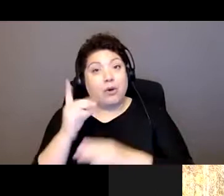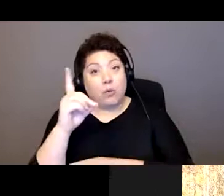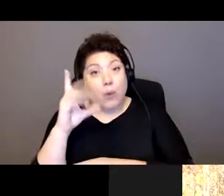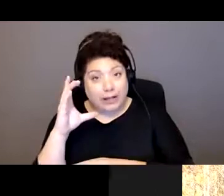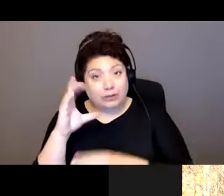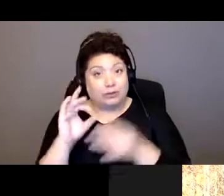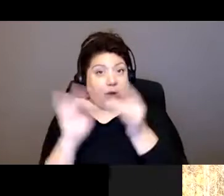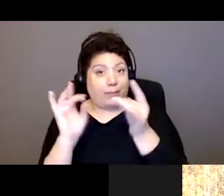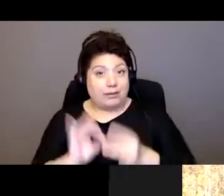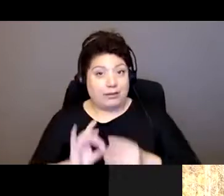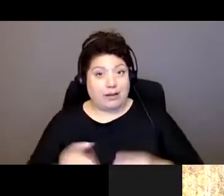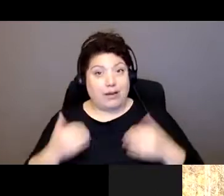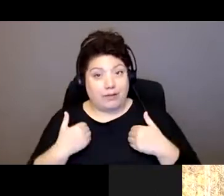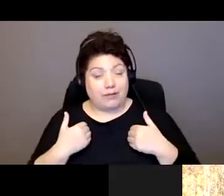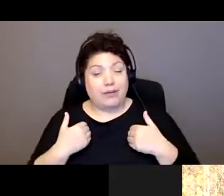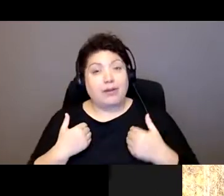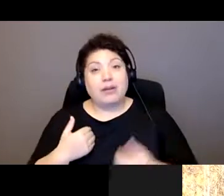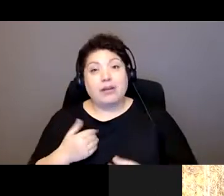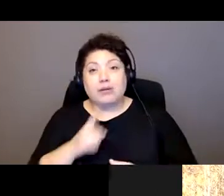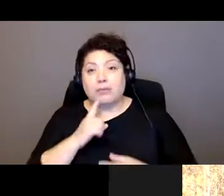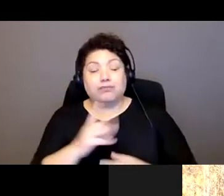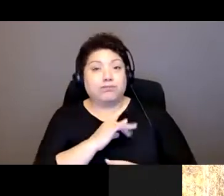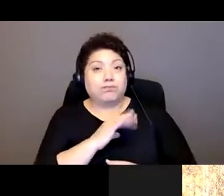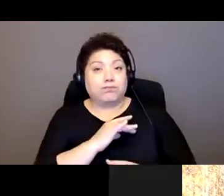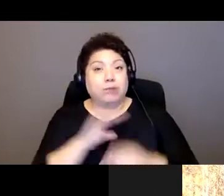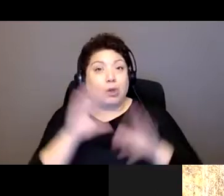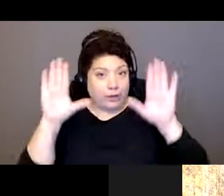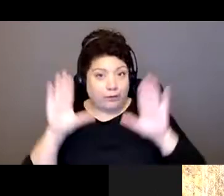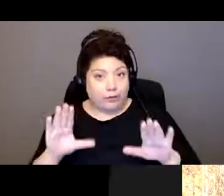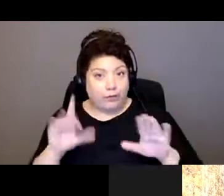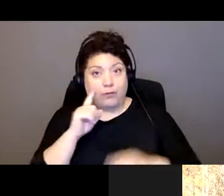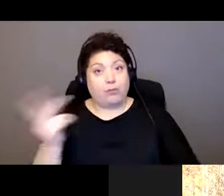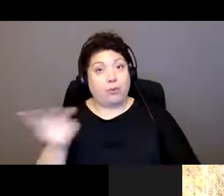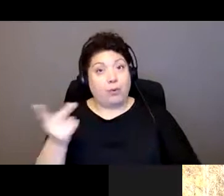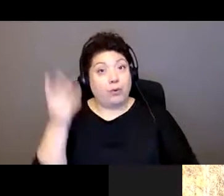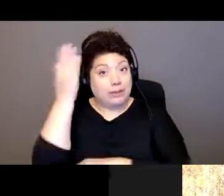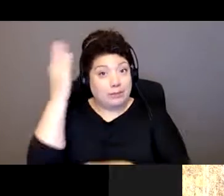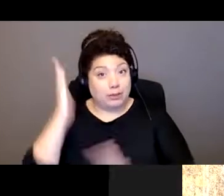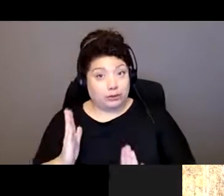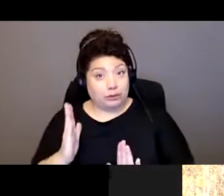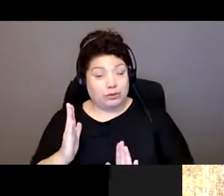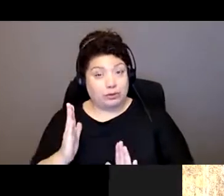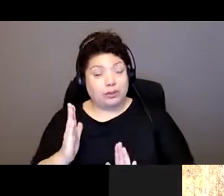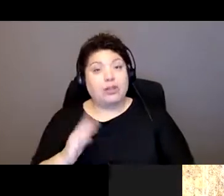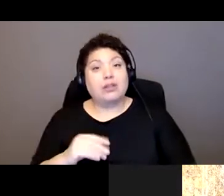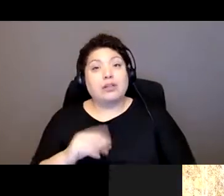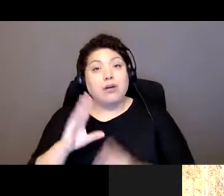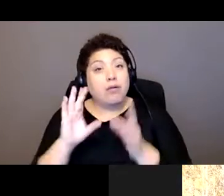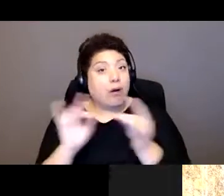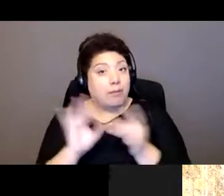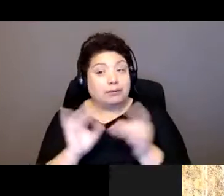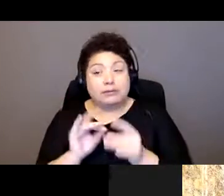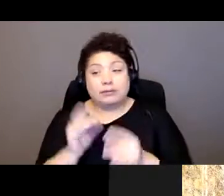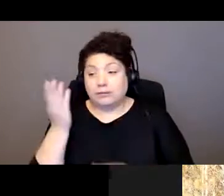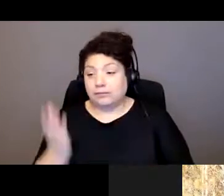comments, all talking about how absolutely wonderful both our speakers are. Comments like,